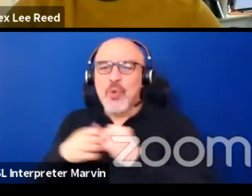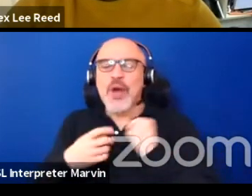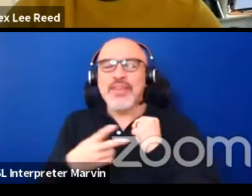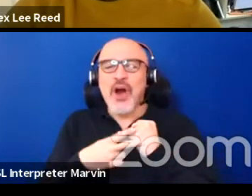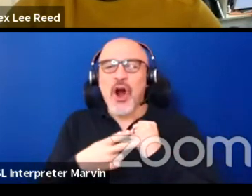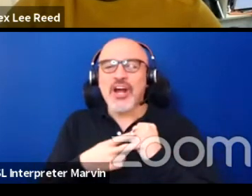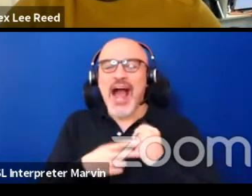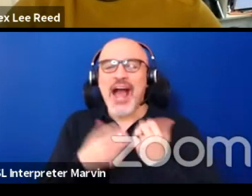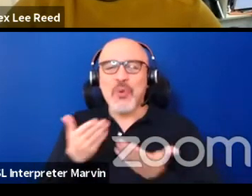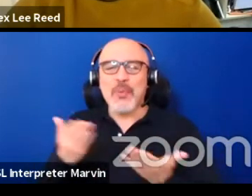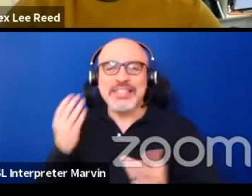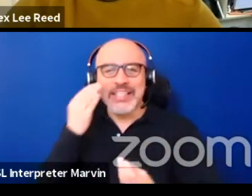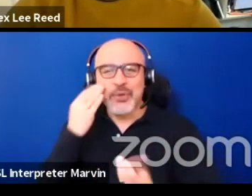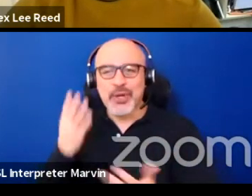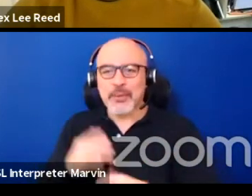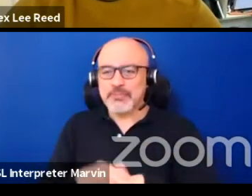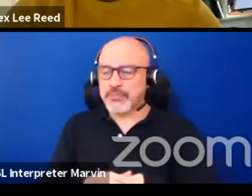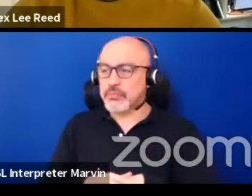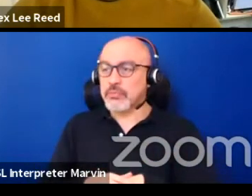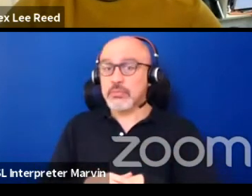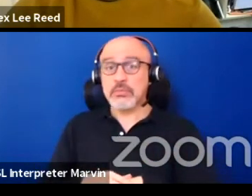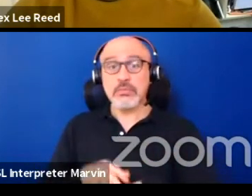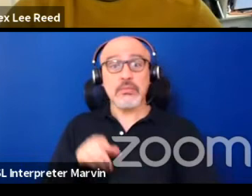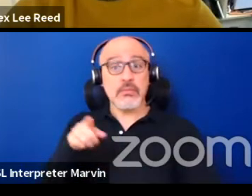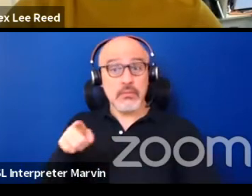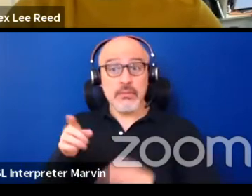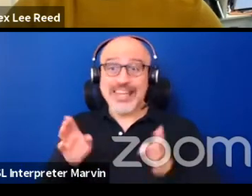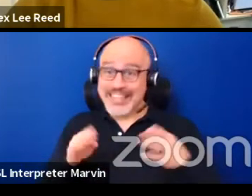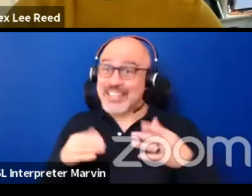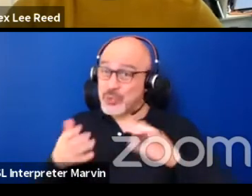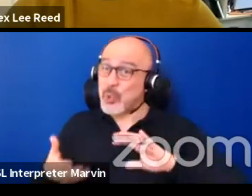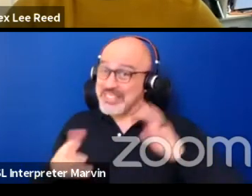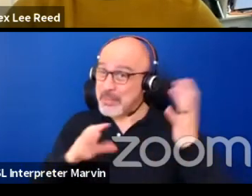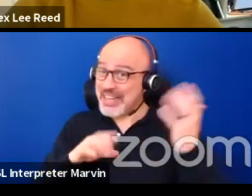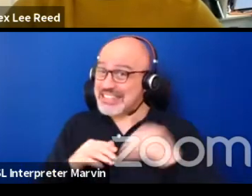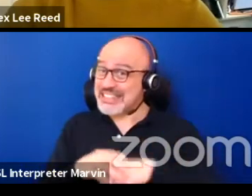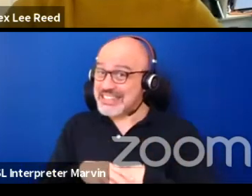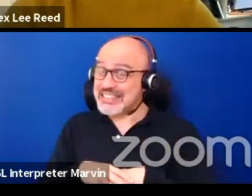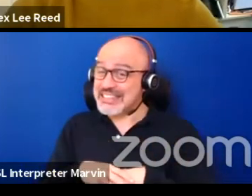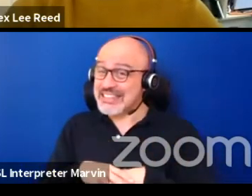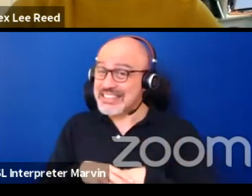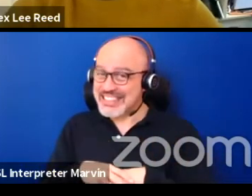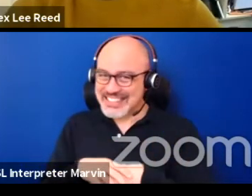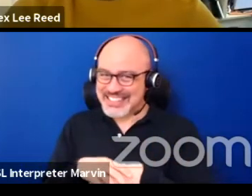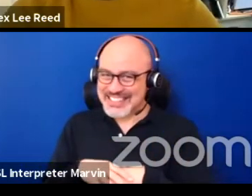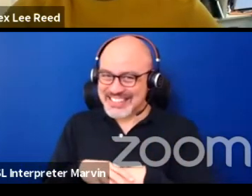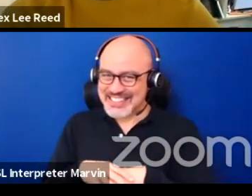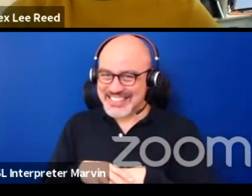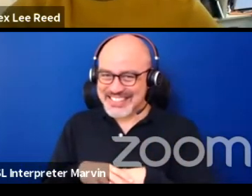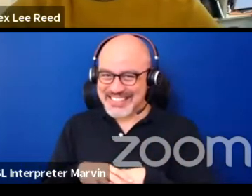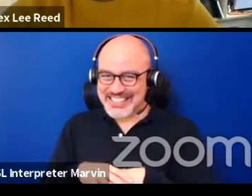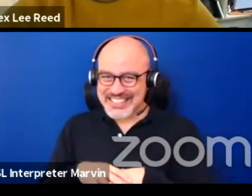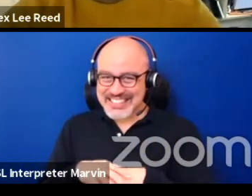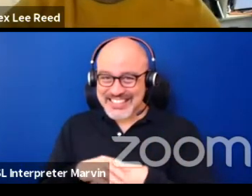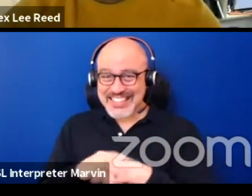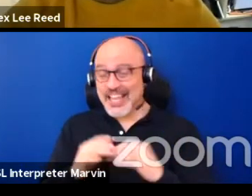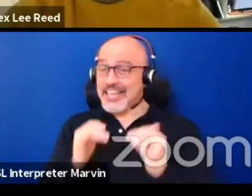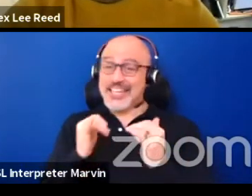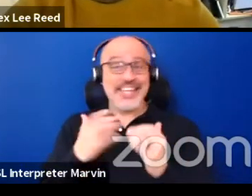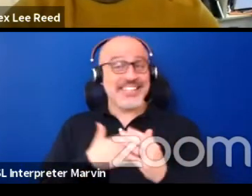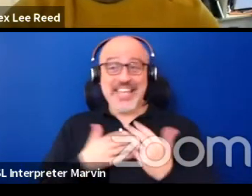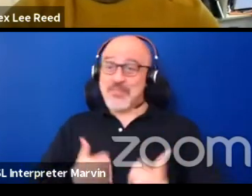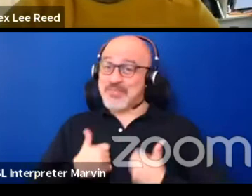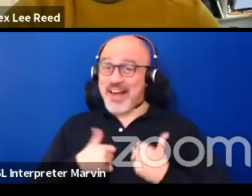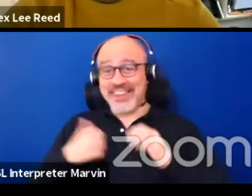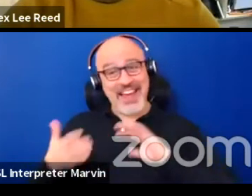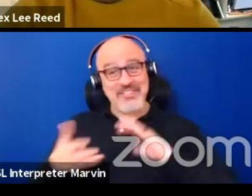it. In fact, this room is a mess. So just like my life in some ways, you